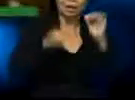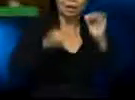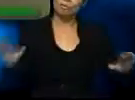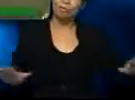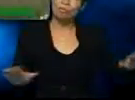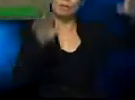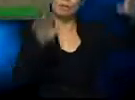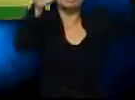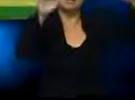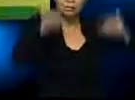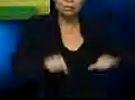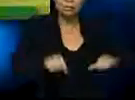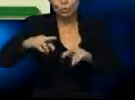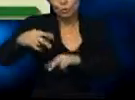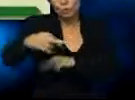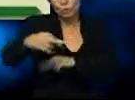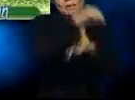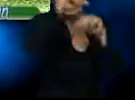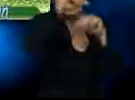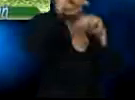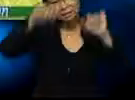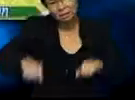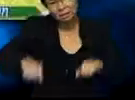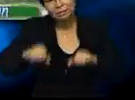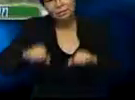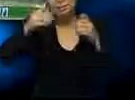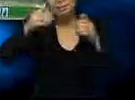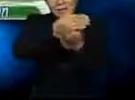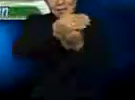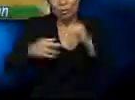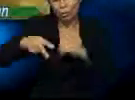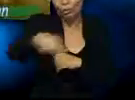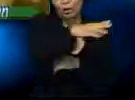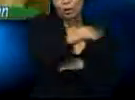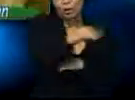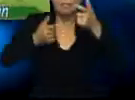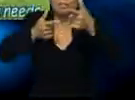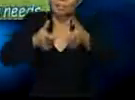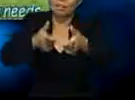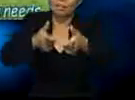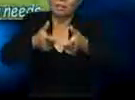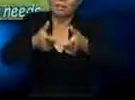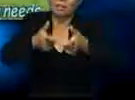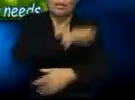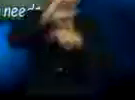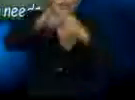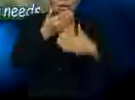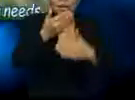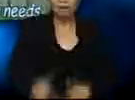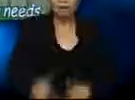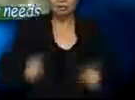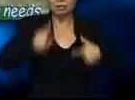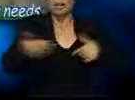fly, some can swim, some can walk and run. All living things